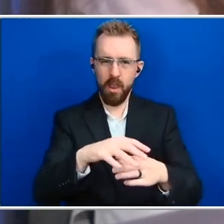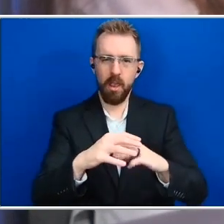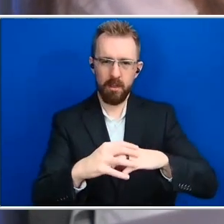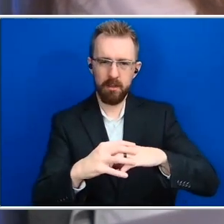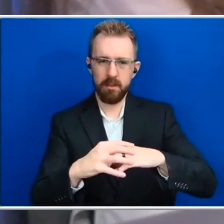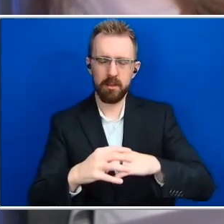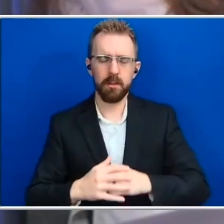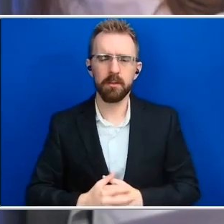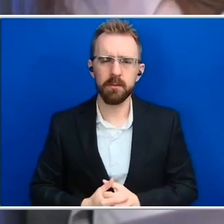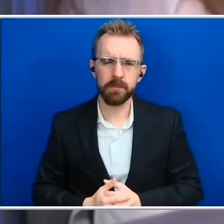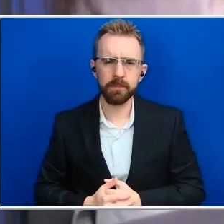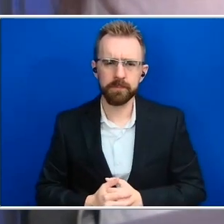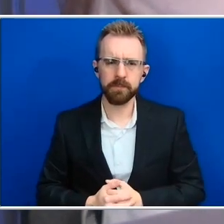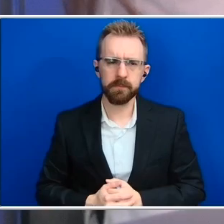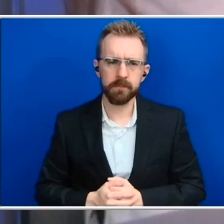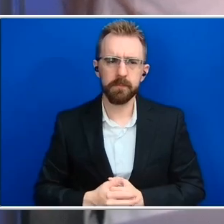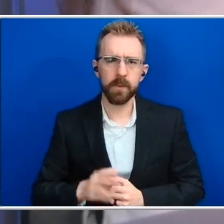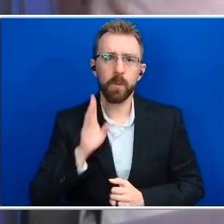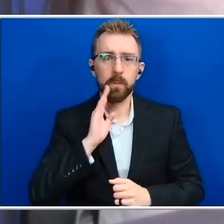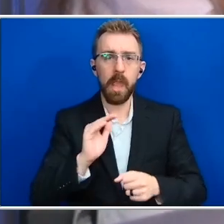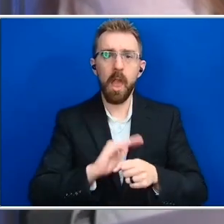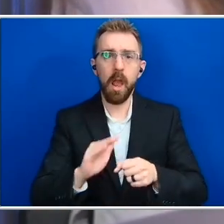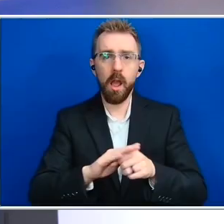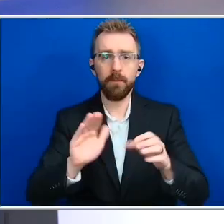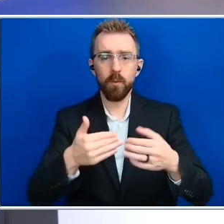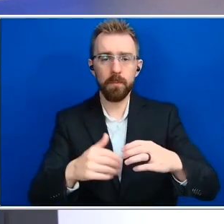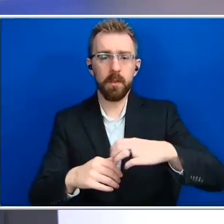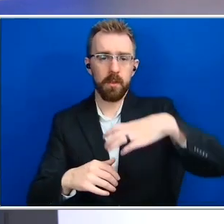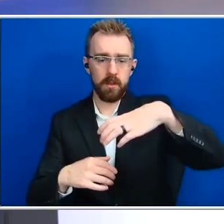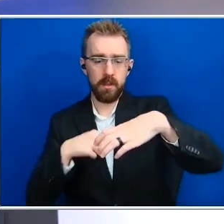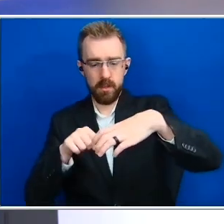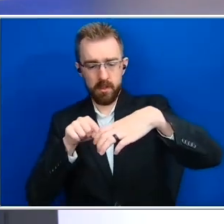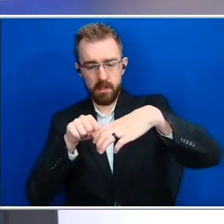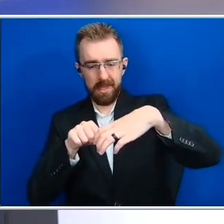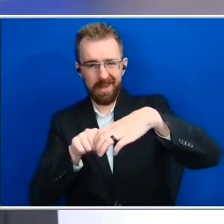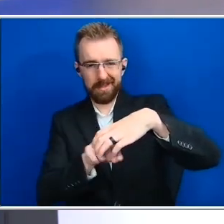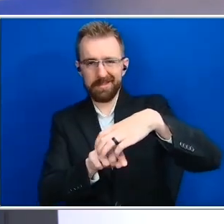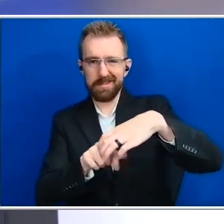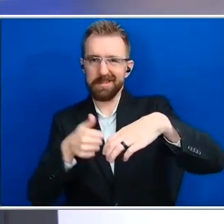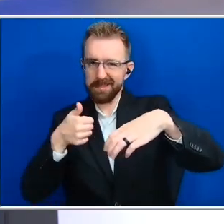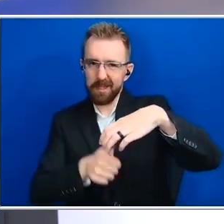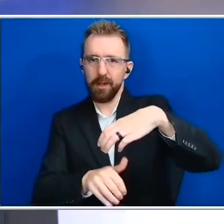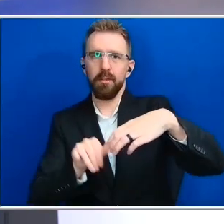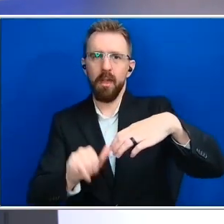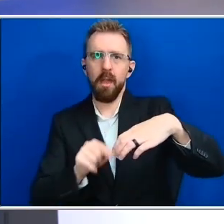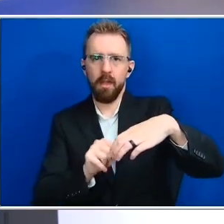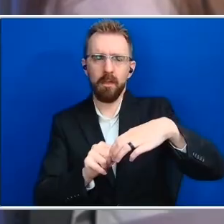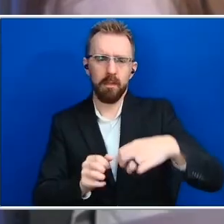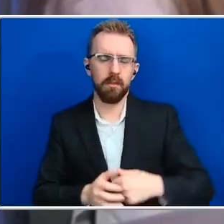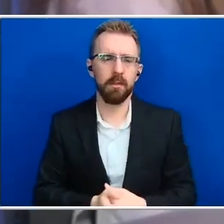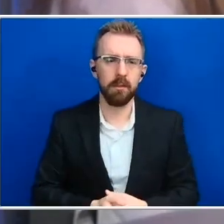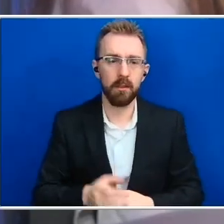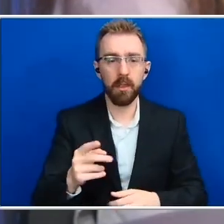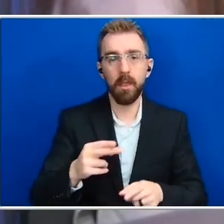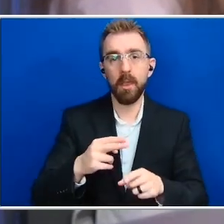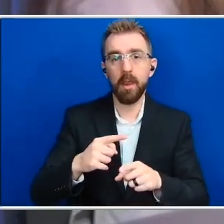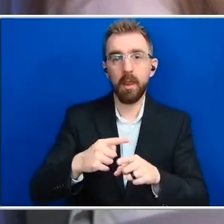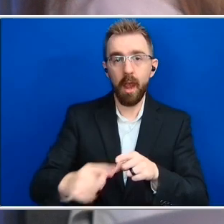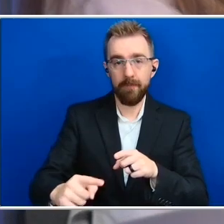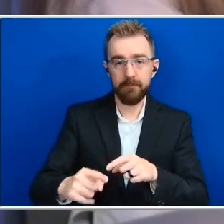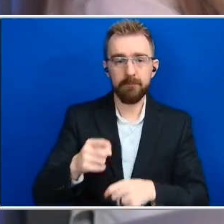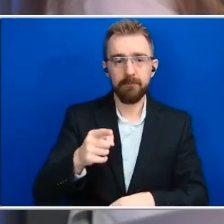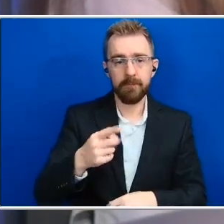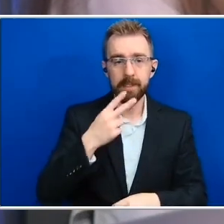so that there would be enough room for my scope to dive in. Okay. And this is the knife, the tip of the knife. This